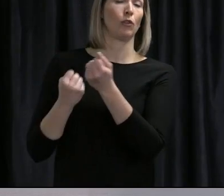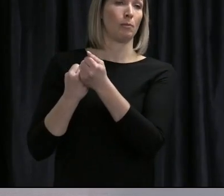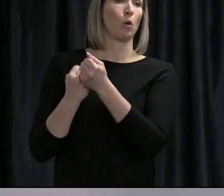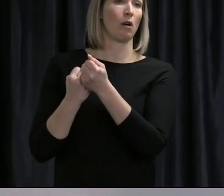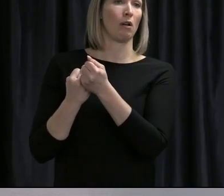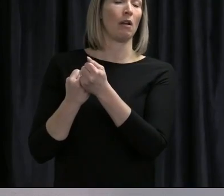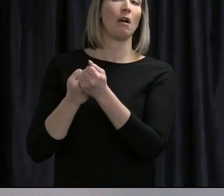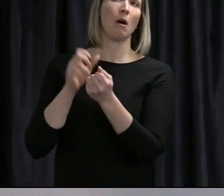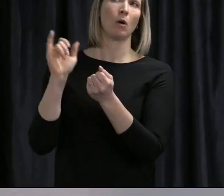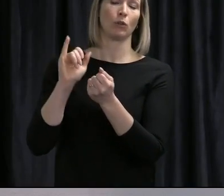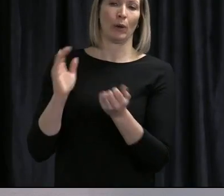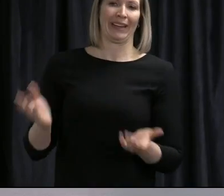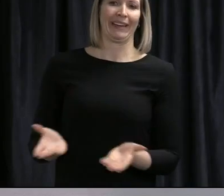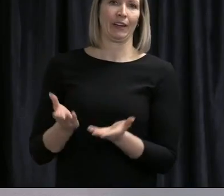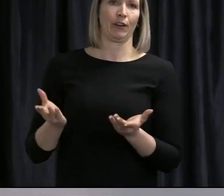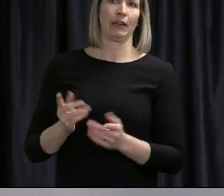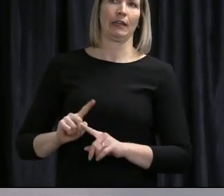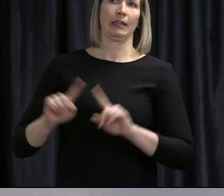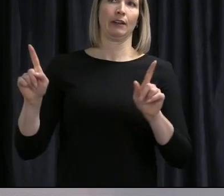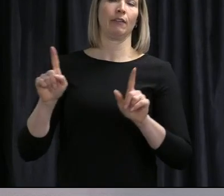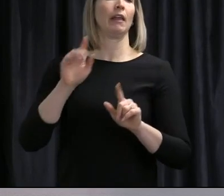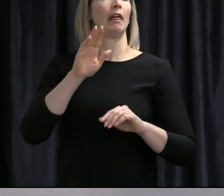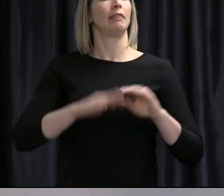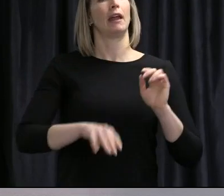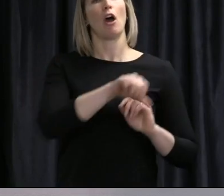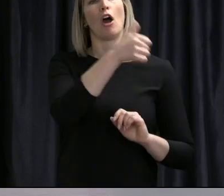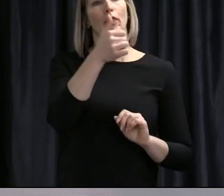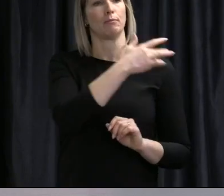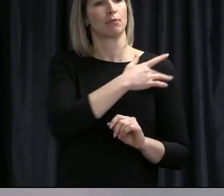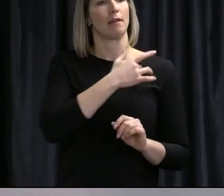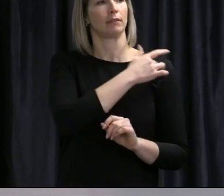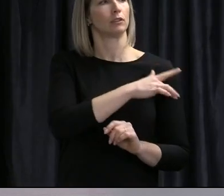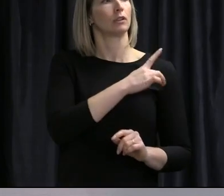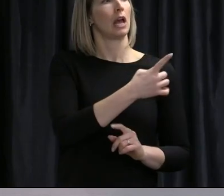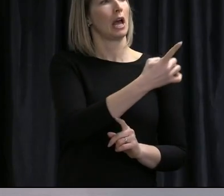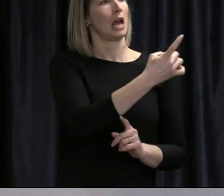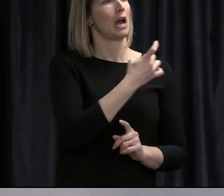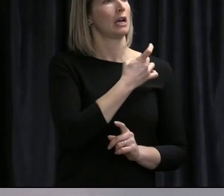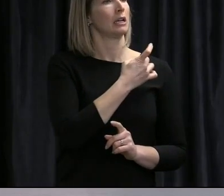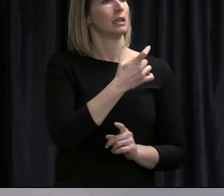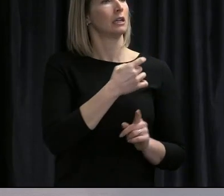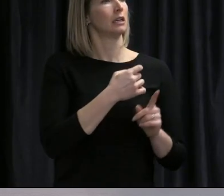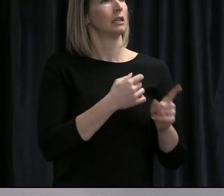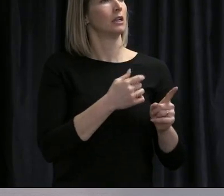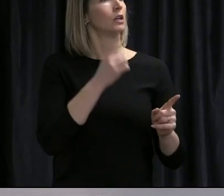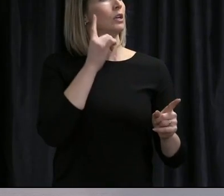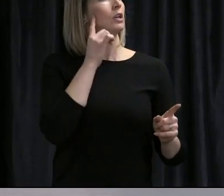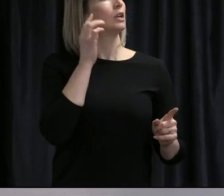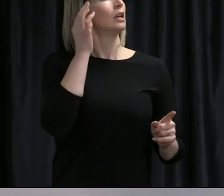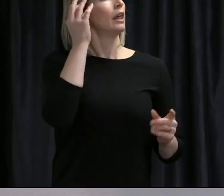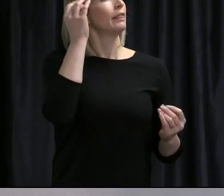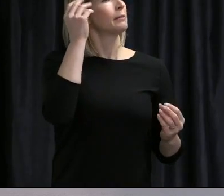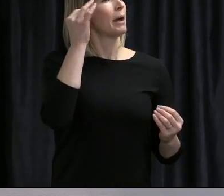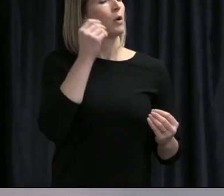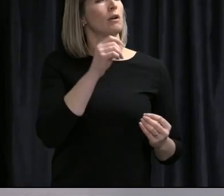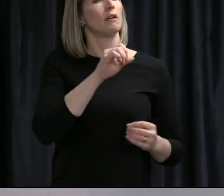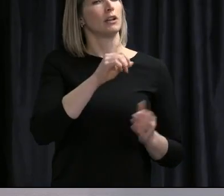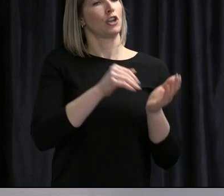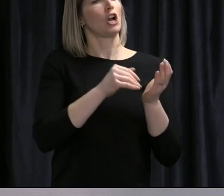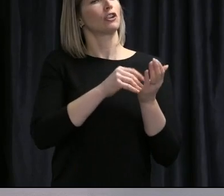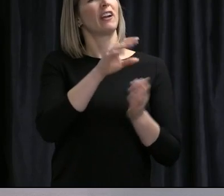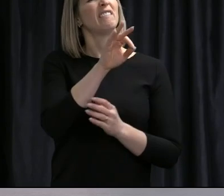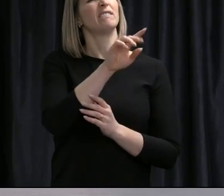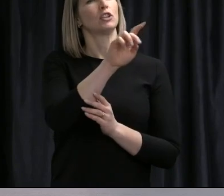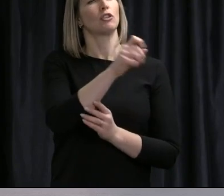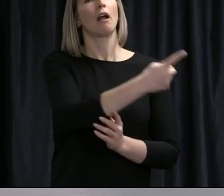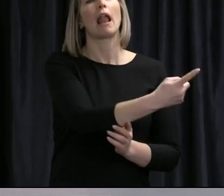for our province than what's required in some other jurisdictions as well. But what about the issue that that ranges now? We see children who are now not going to